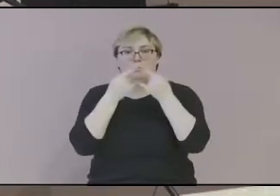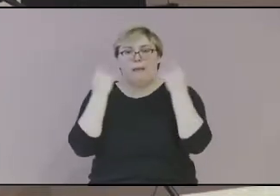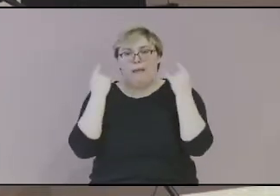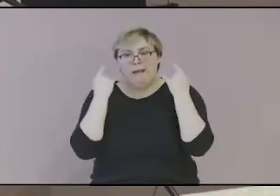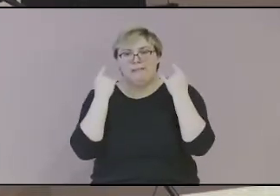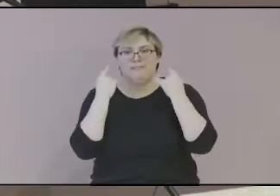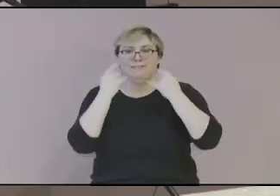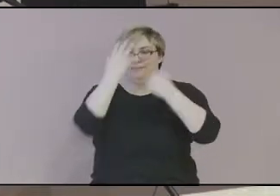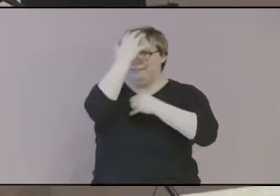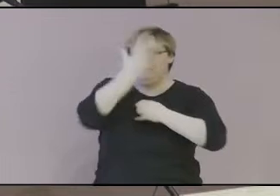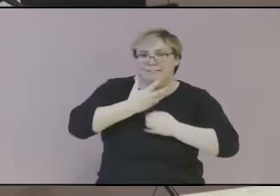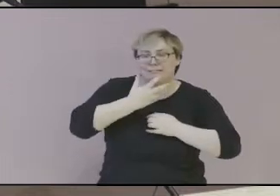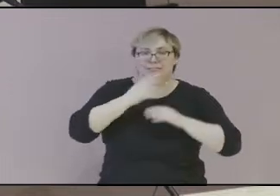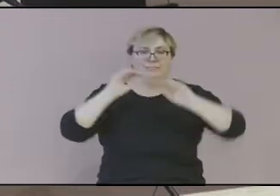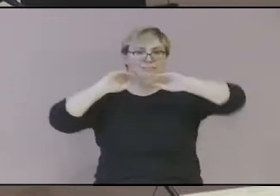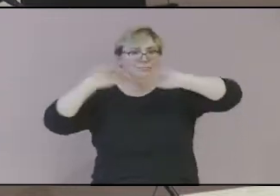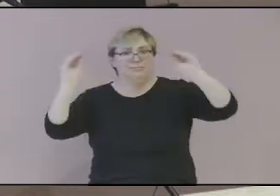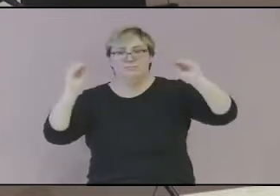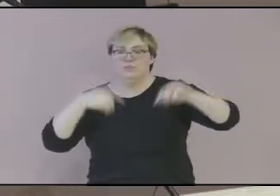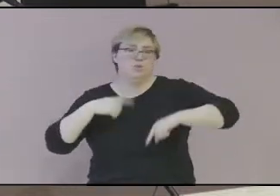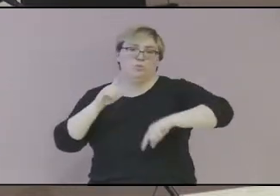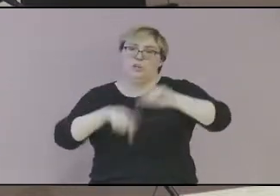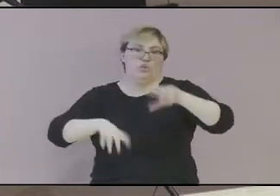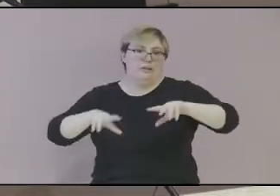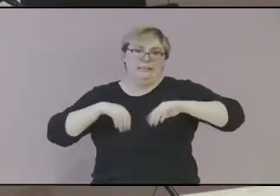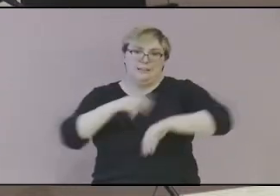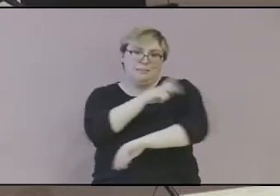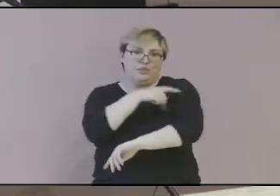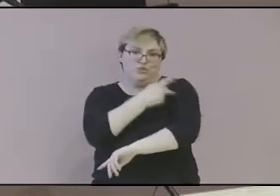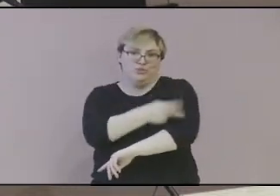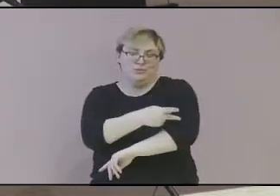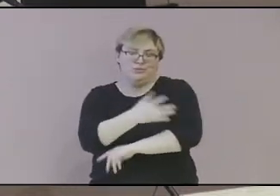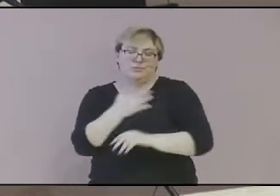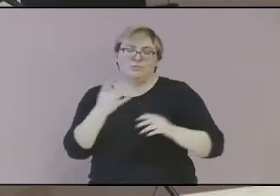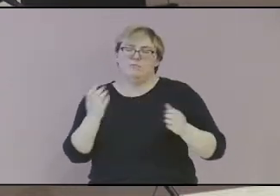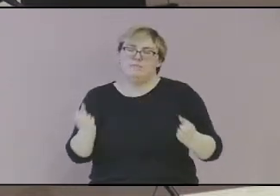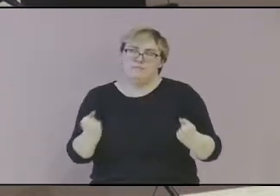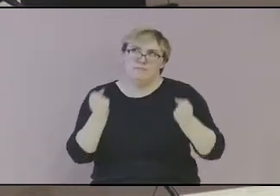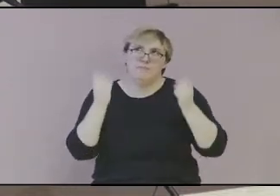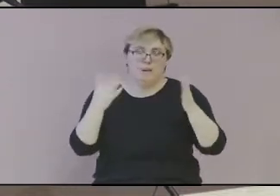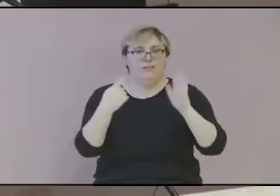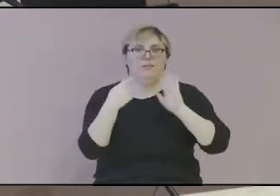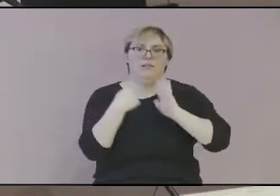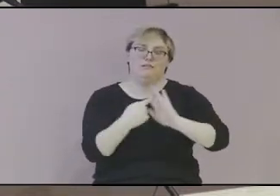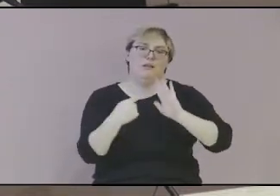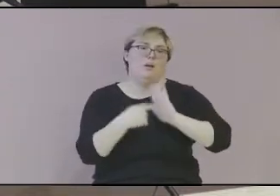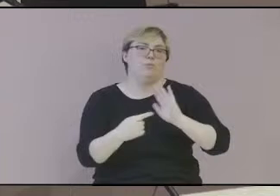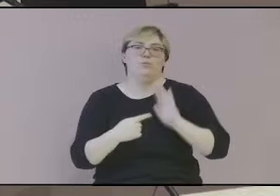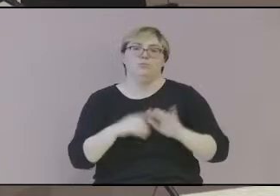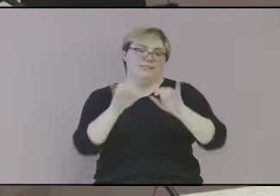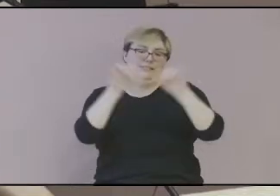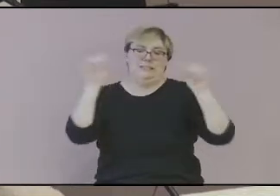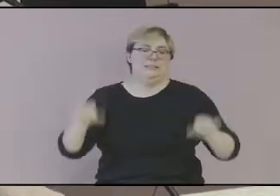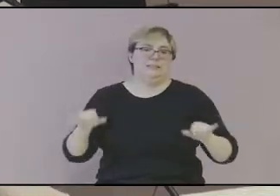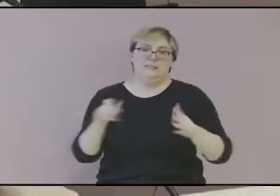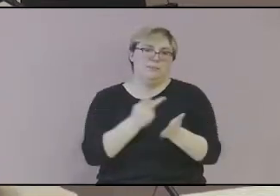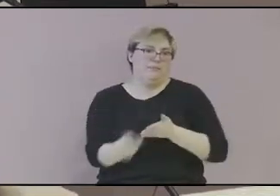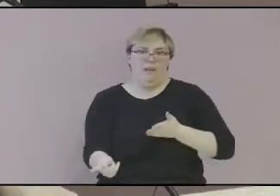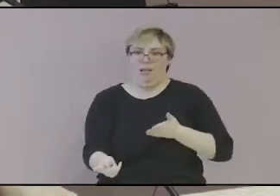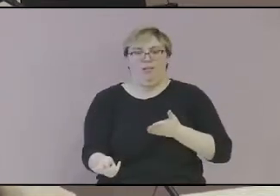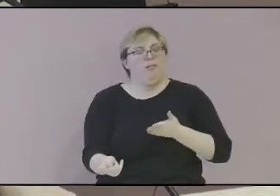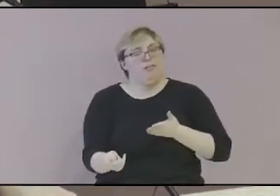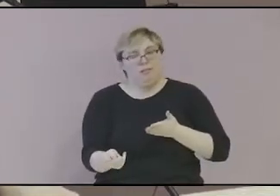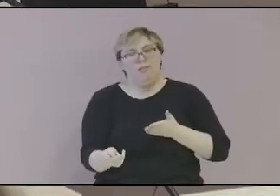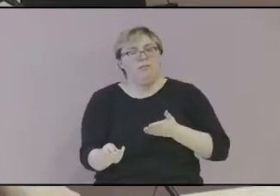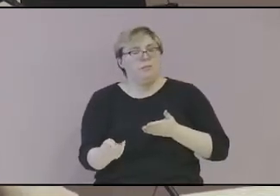patients. There's many more examples of the chaos of not having state guidance that I could give you, but we don't have time. The 2006